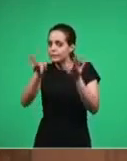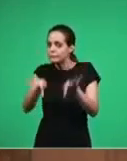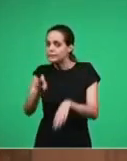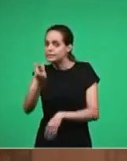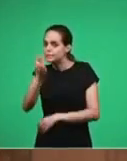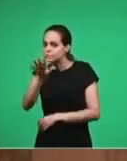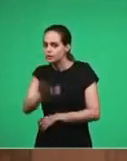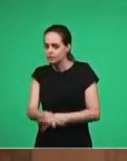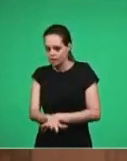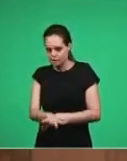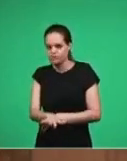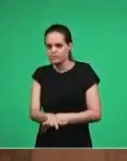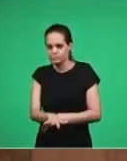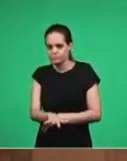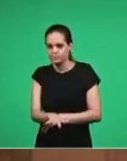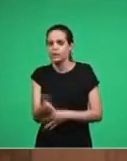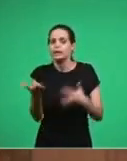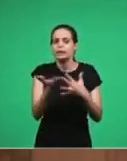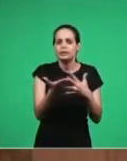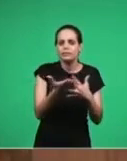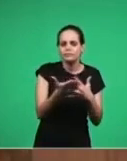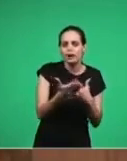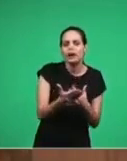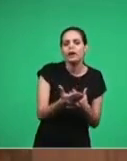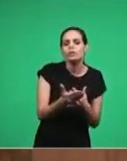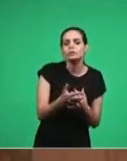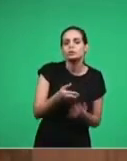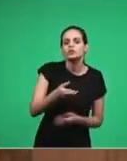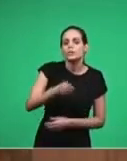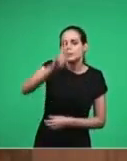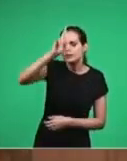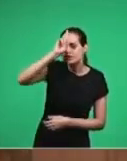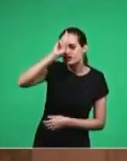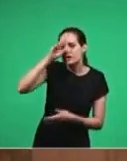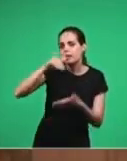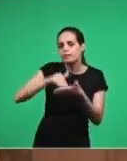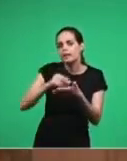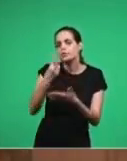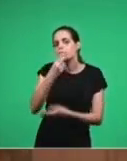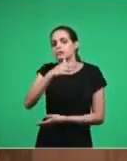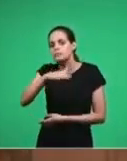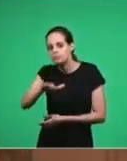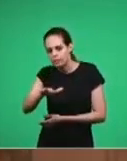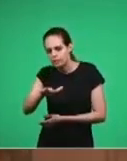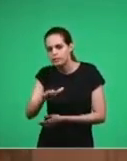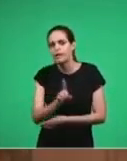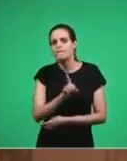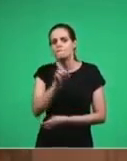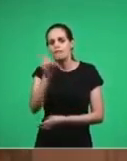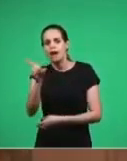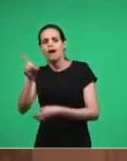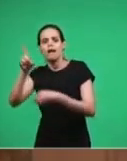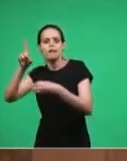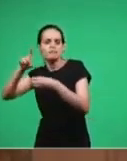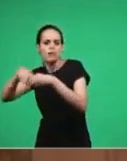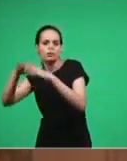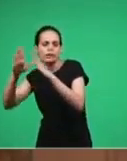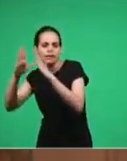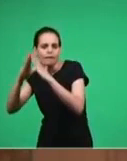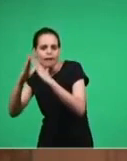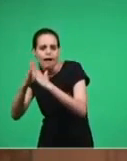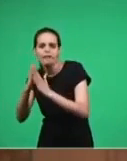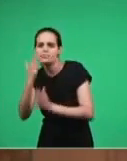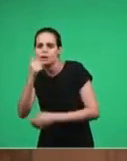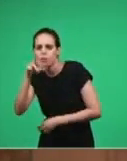ask for an excuse. Ask for a break. You don't have to lead when you're not in the physical or mental or spiritual condition